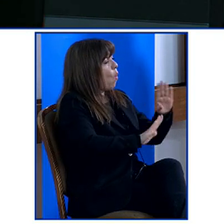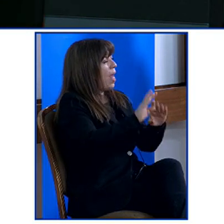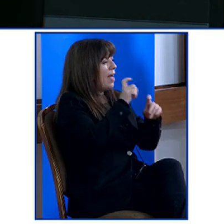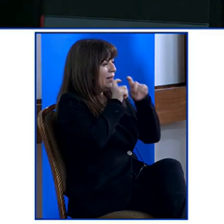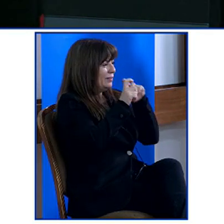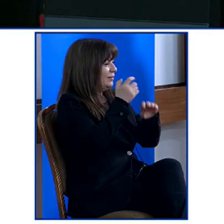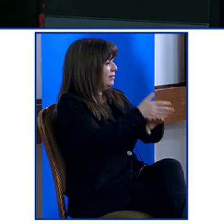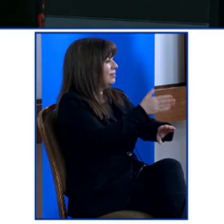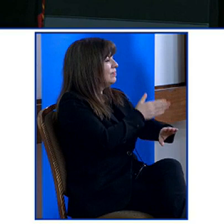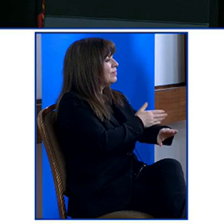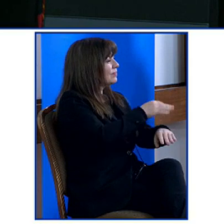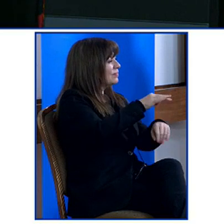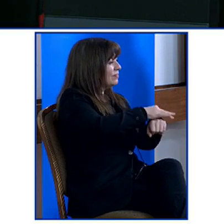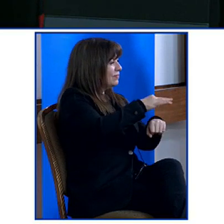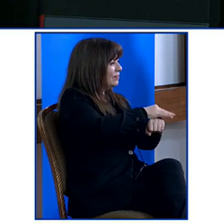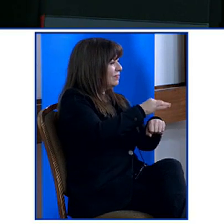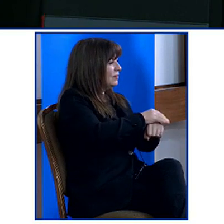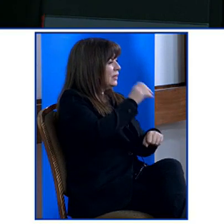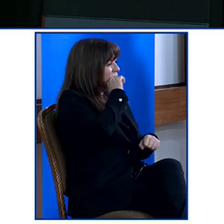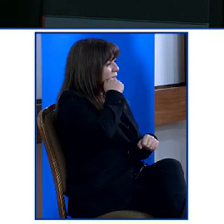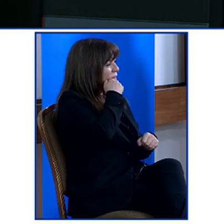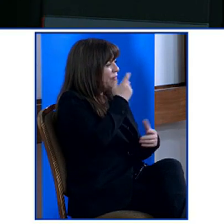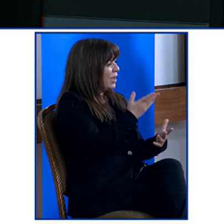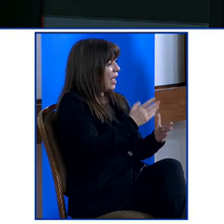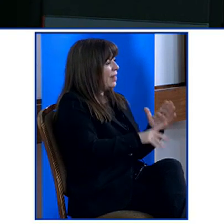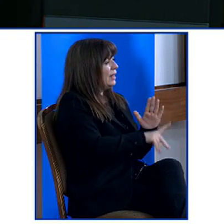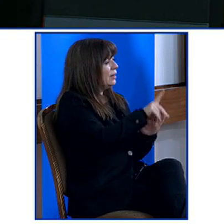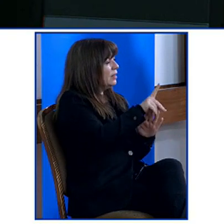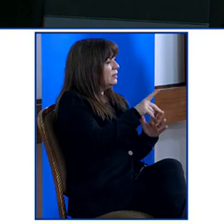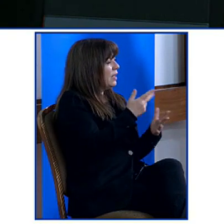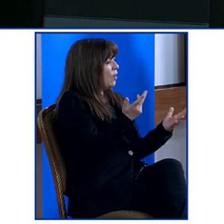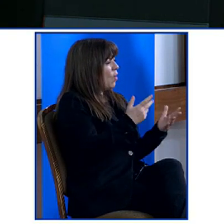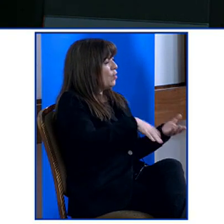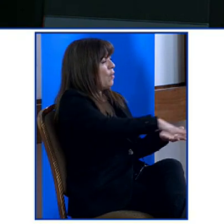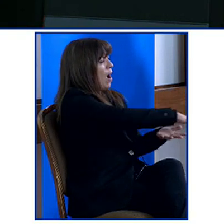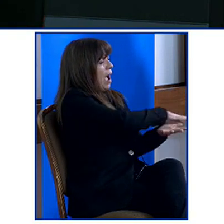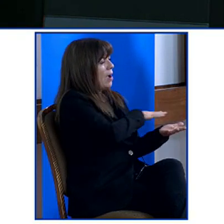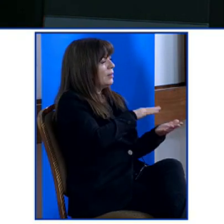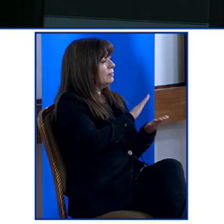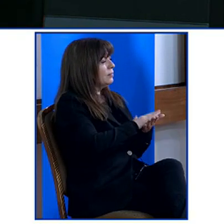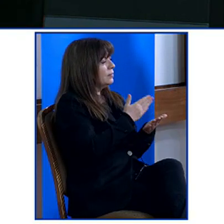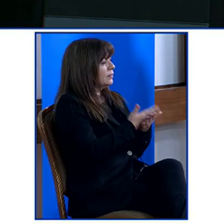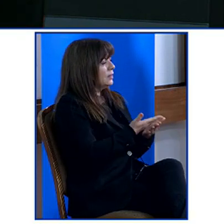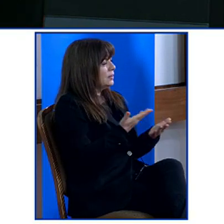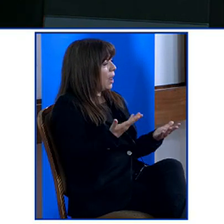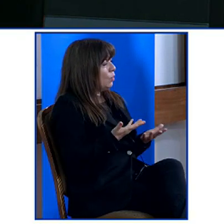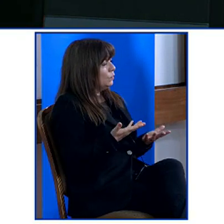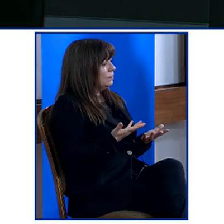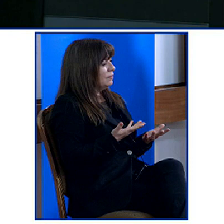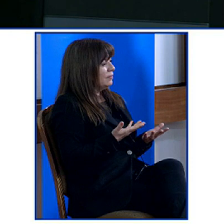many current clinical developments that are aimed at prediction and prevention of ill health.